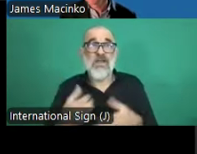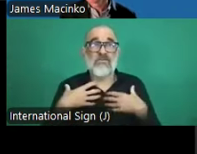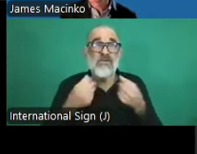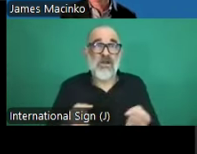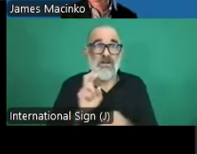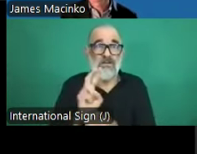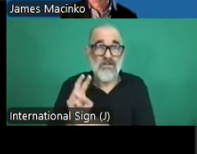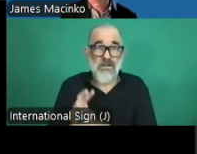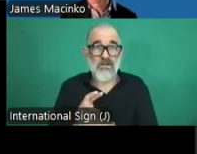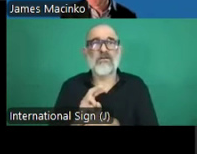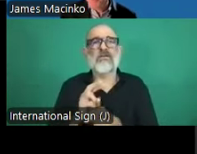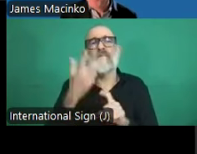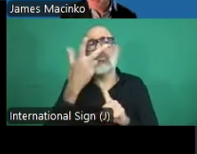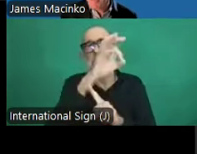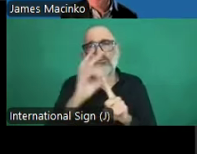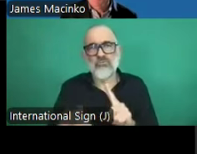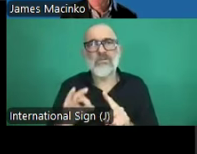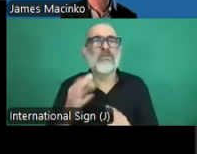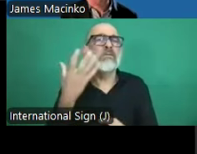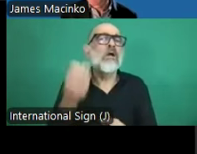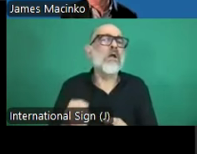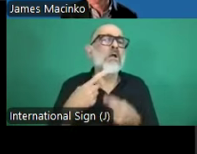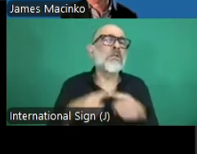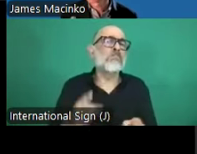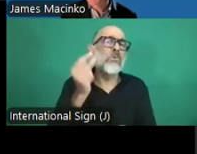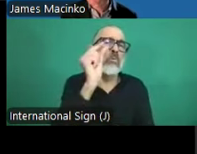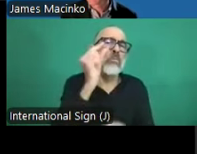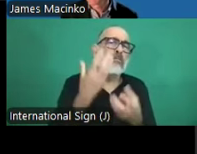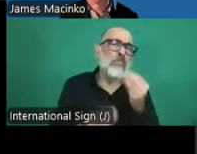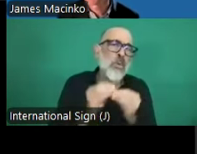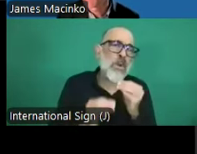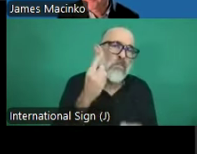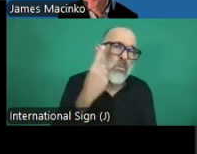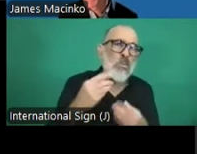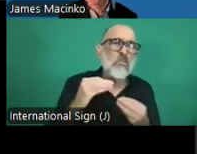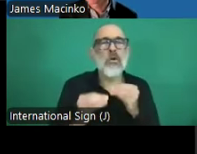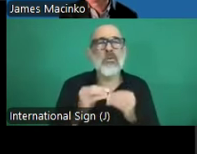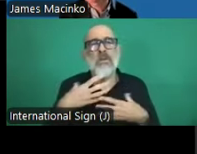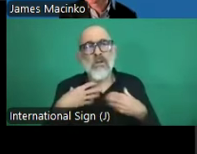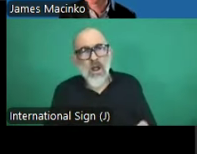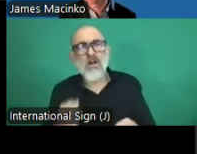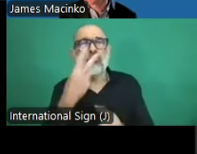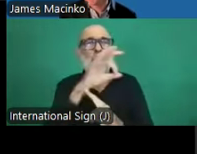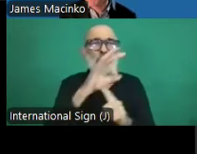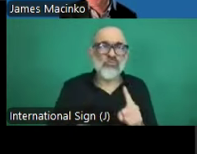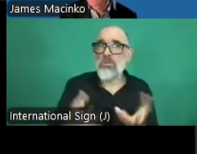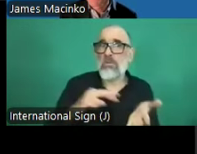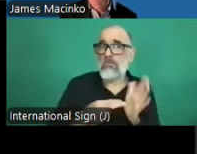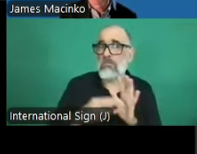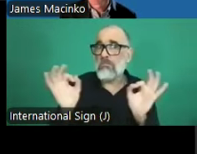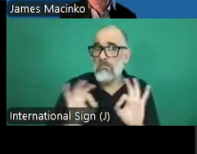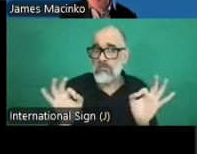care. These numbers are very high. These numbers are actually, in terms of receiving care, are very